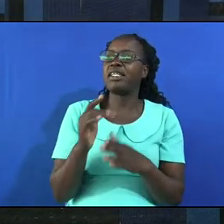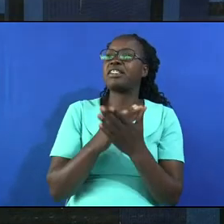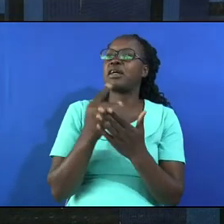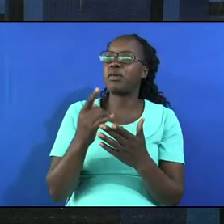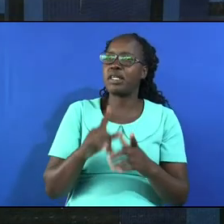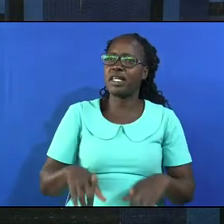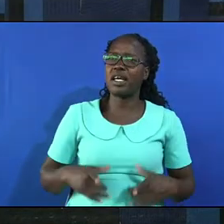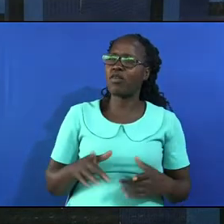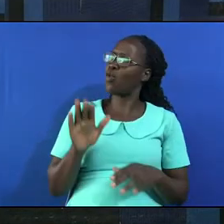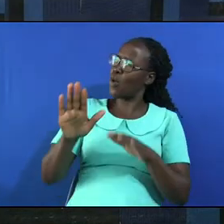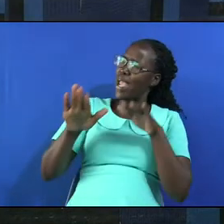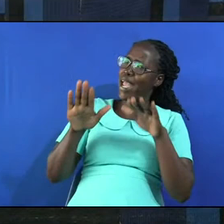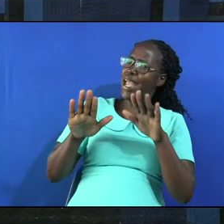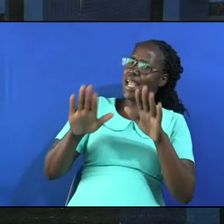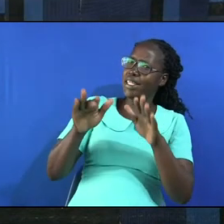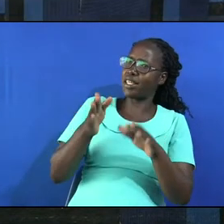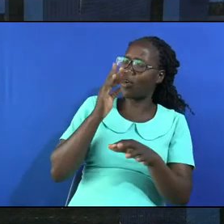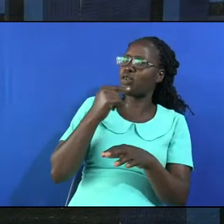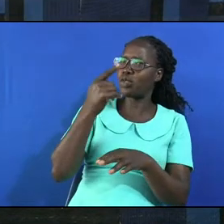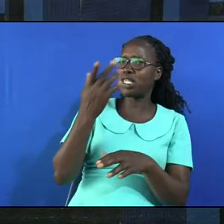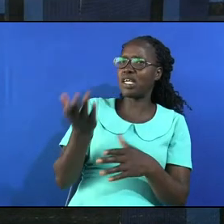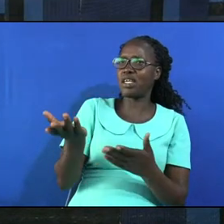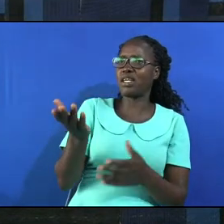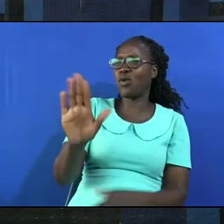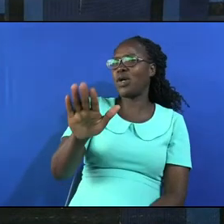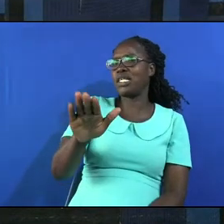someone in my life. Wait for God to say it.